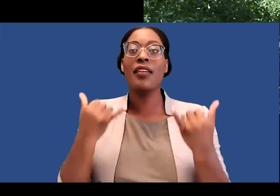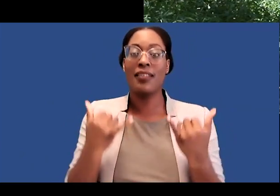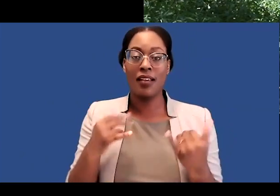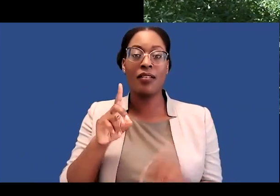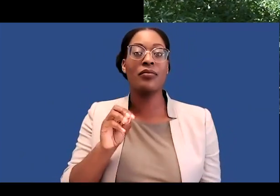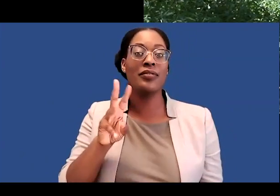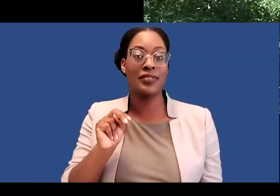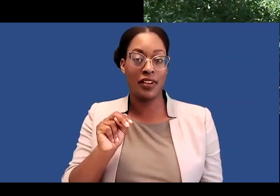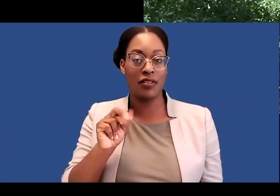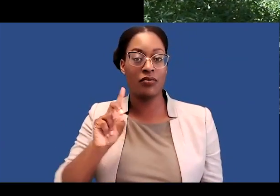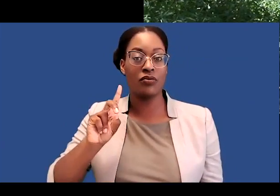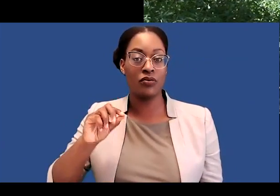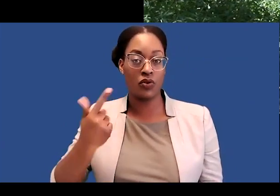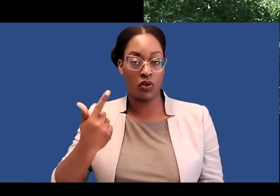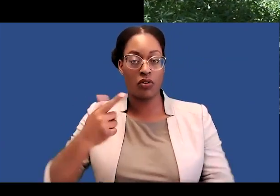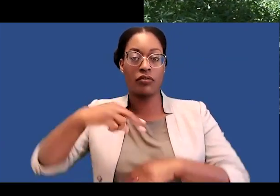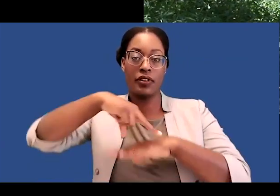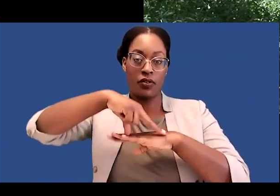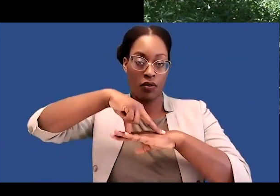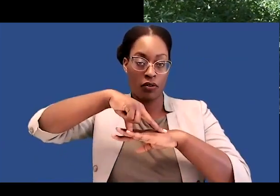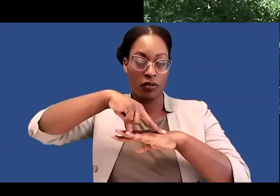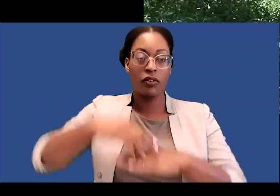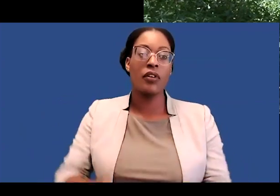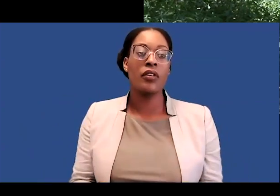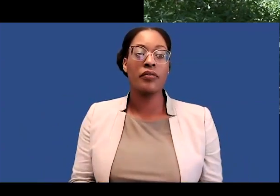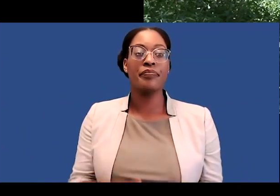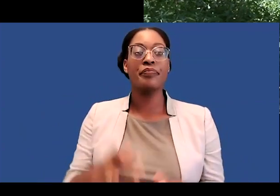Your modification here is